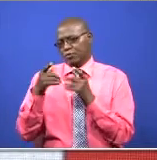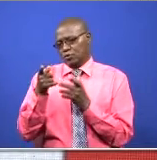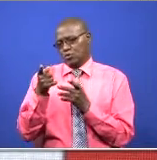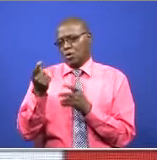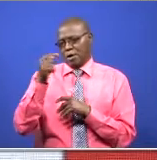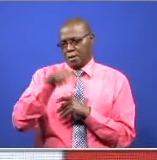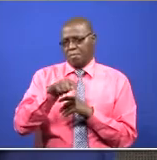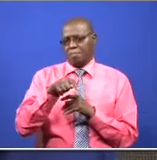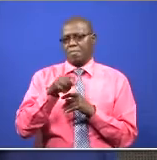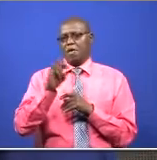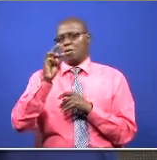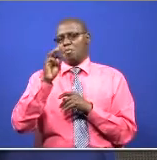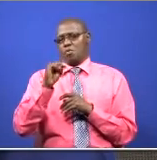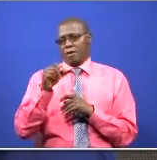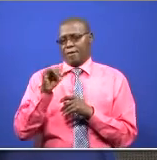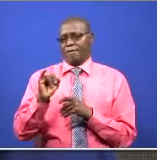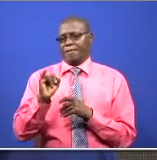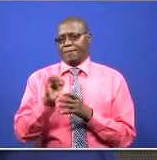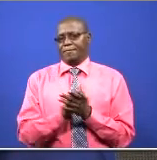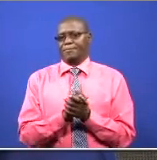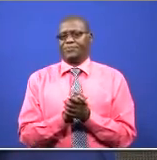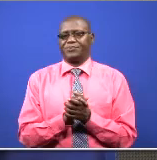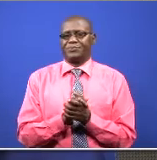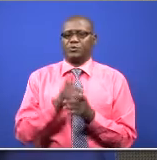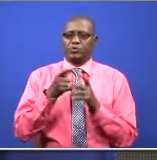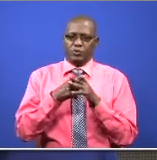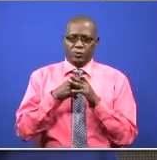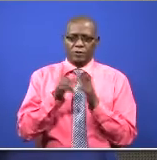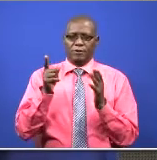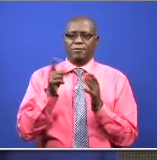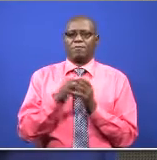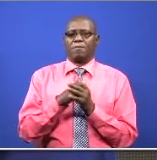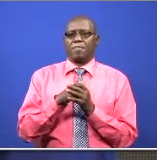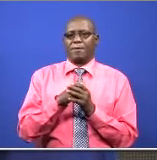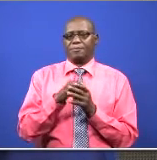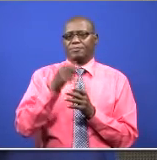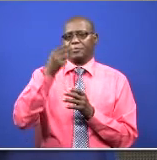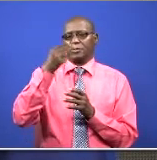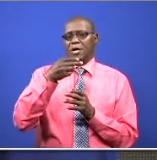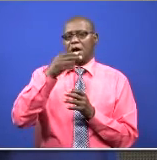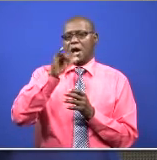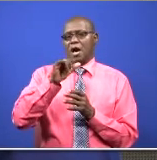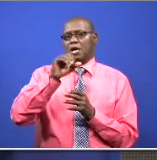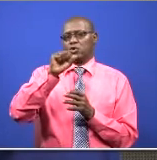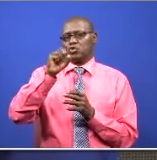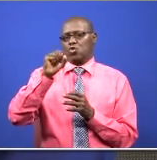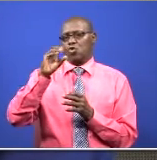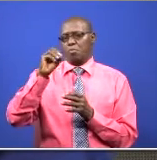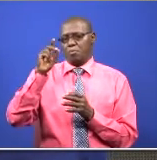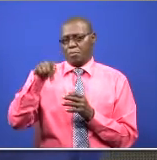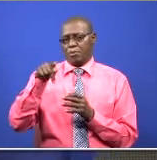for being here and for allowing us to do this interview. So let's first start with, what does Hysop Properties Limited do and what exactly is your role